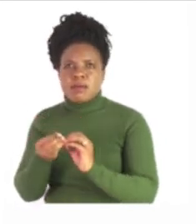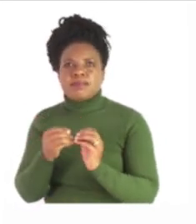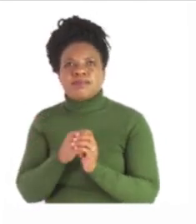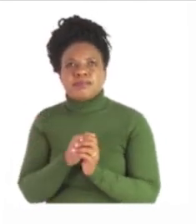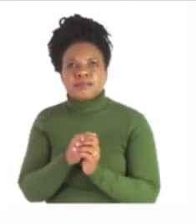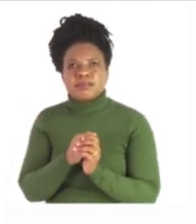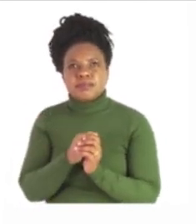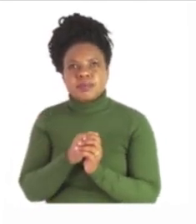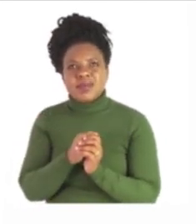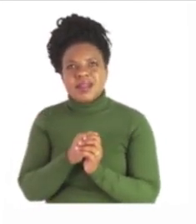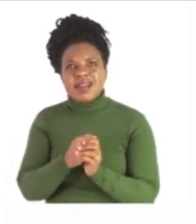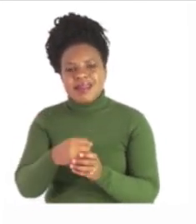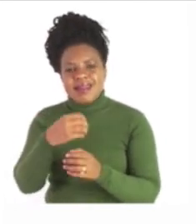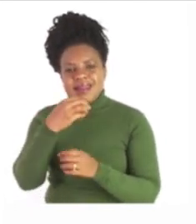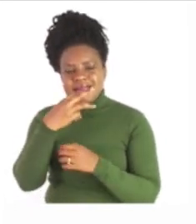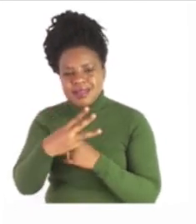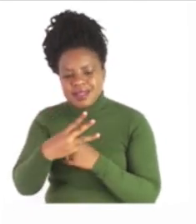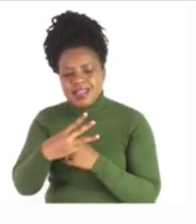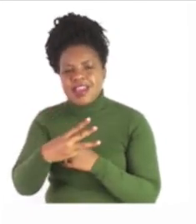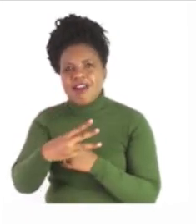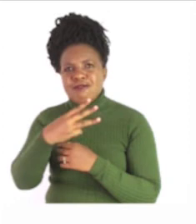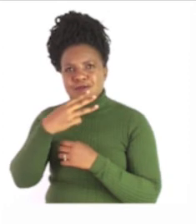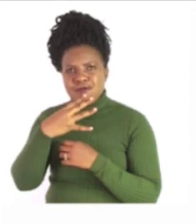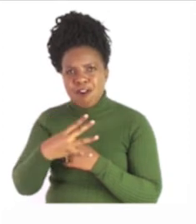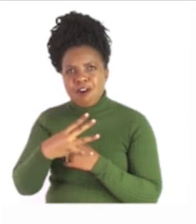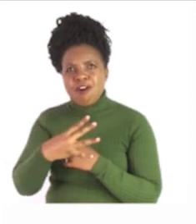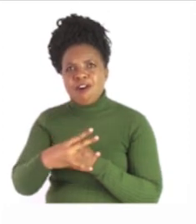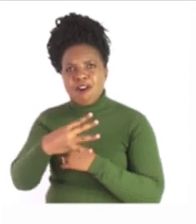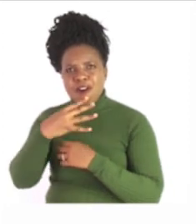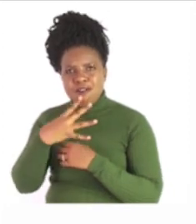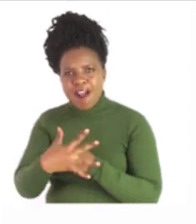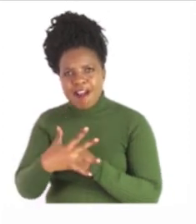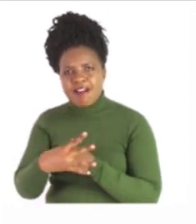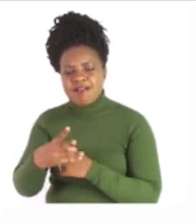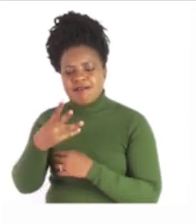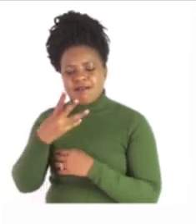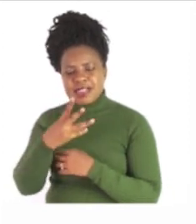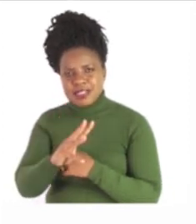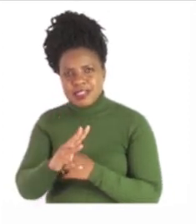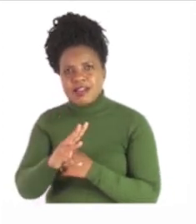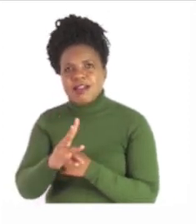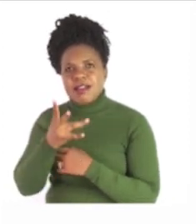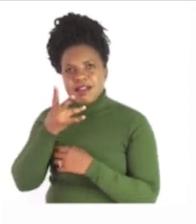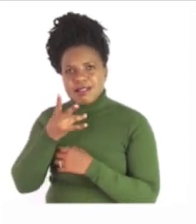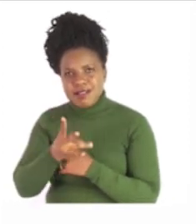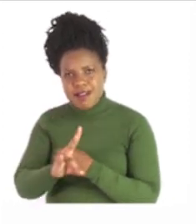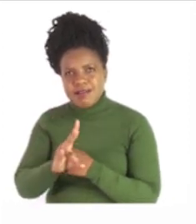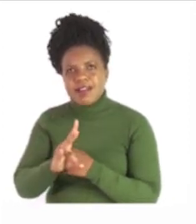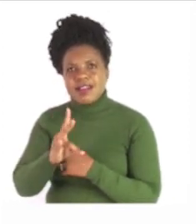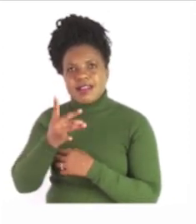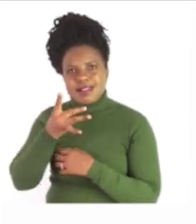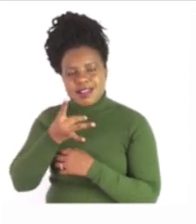64. 5 gives you 125. 6 cube gives you 216. 7 gives